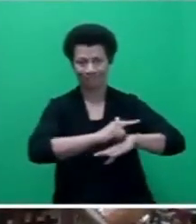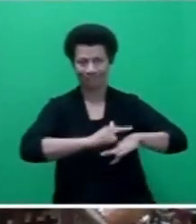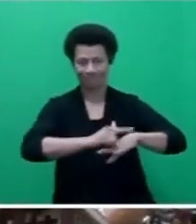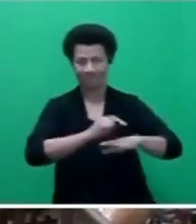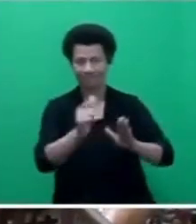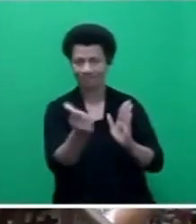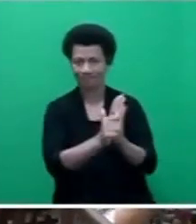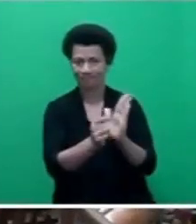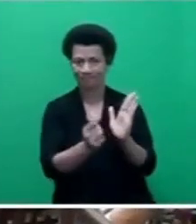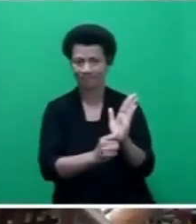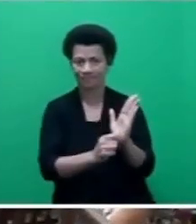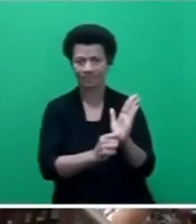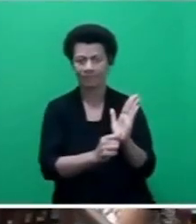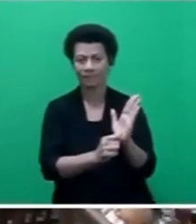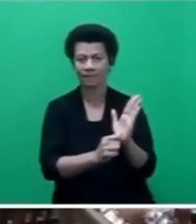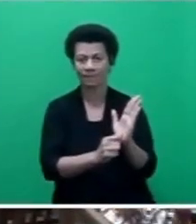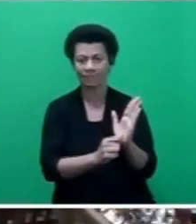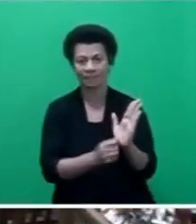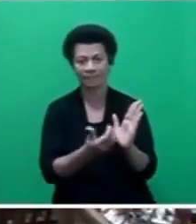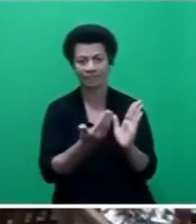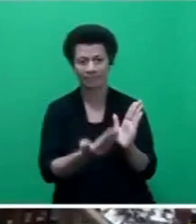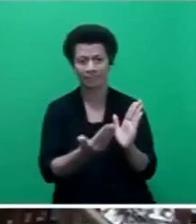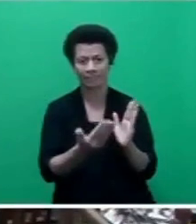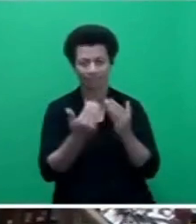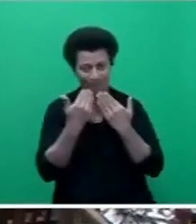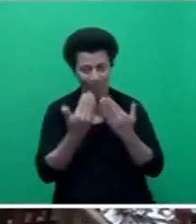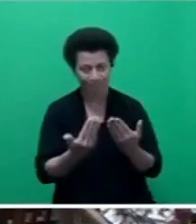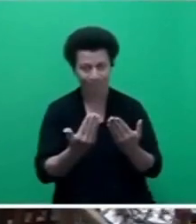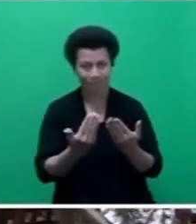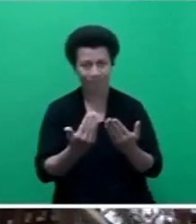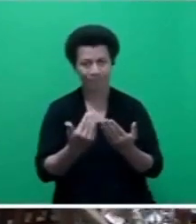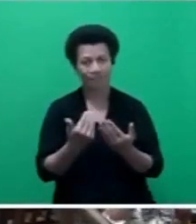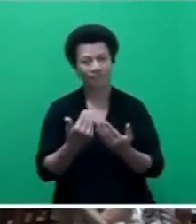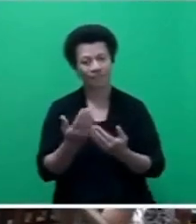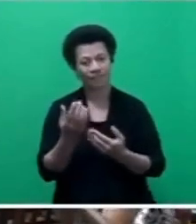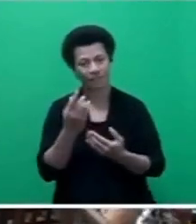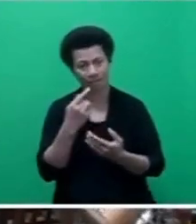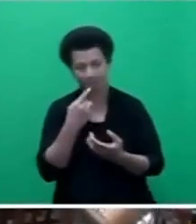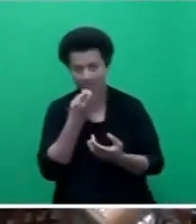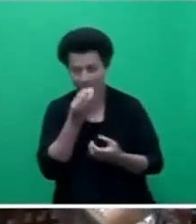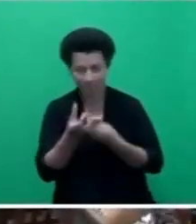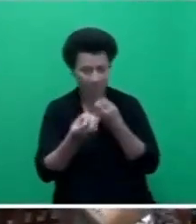the Honourable Prime Minister for his contribution to the debate.